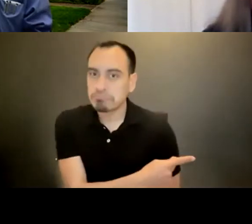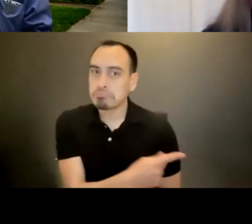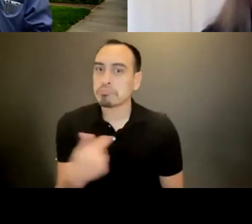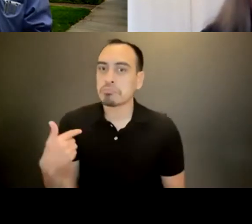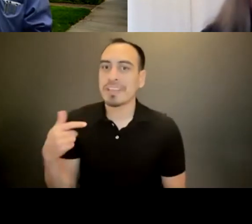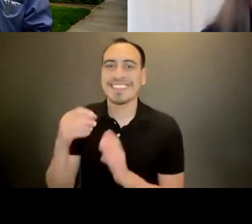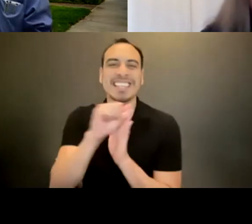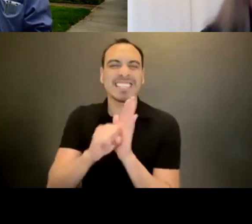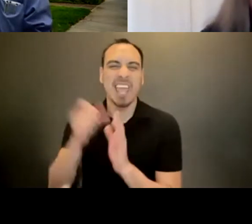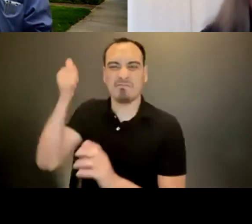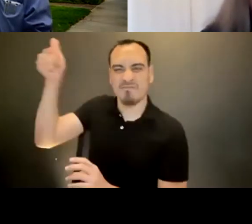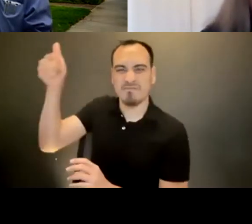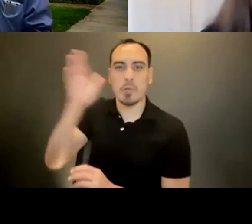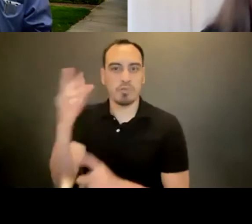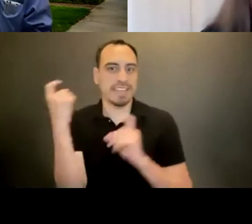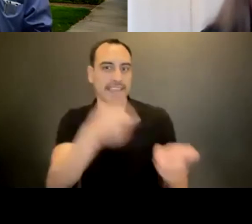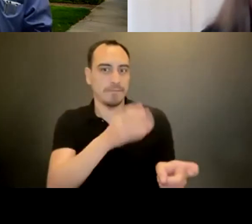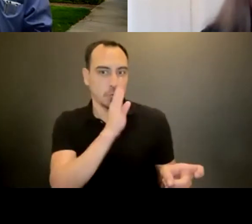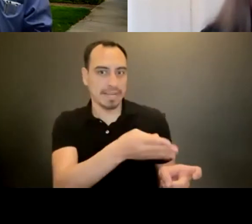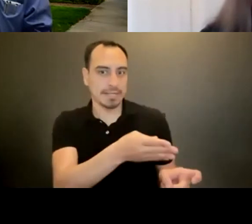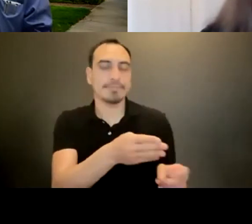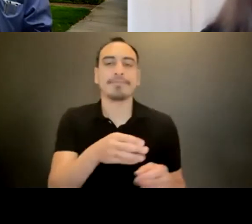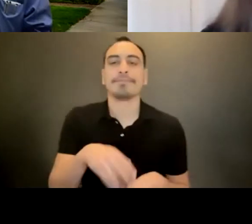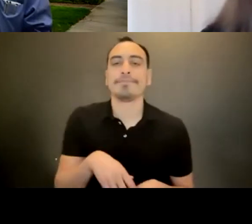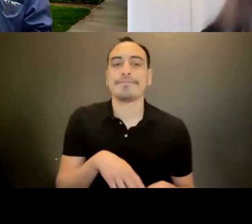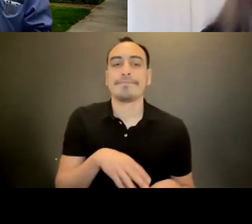state, and so do our